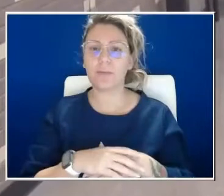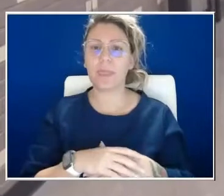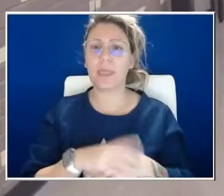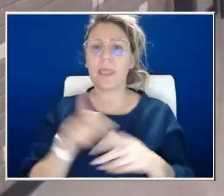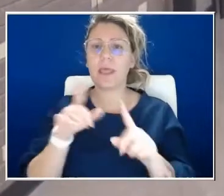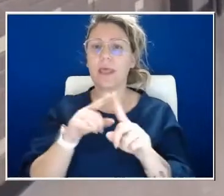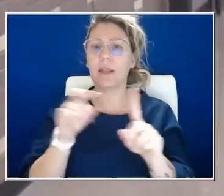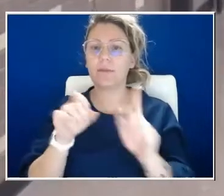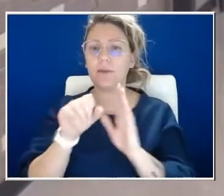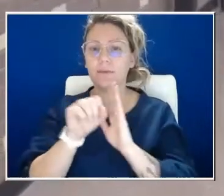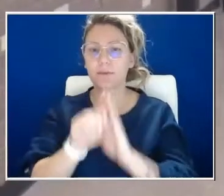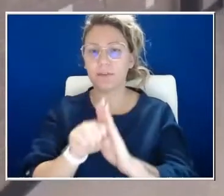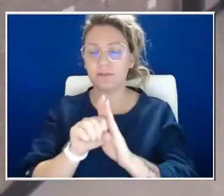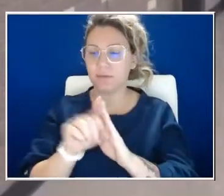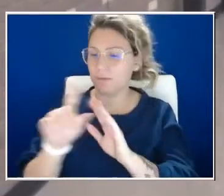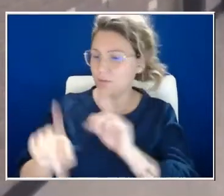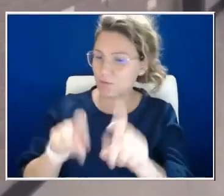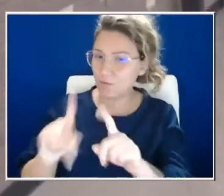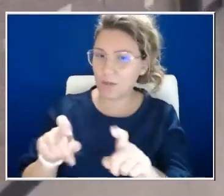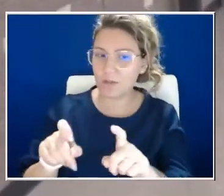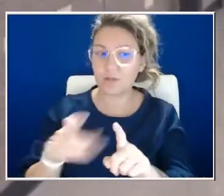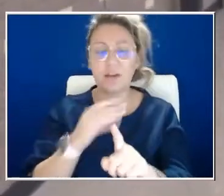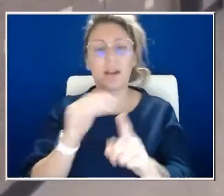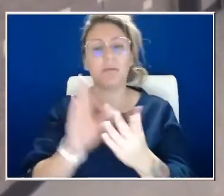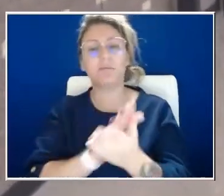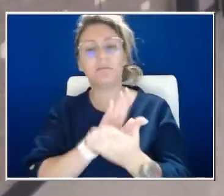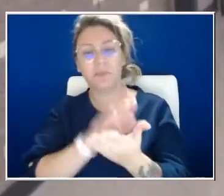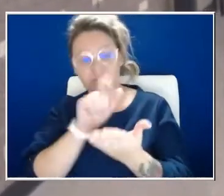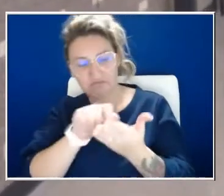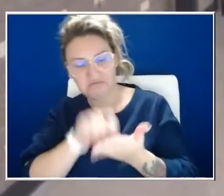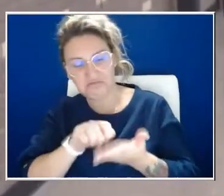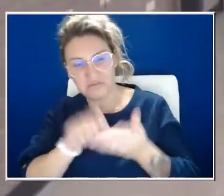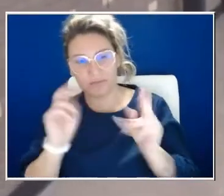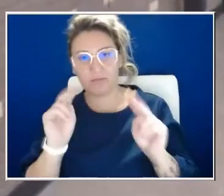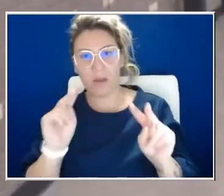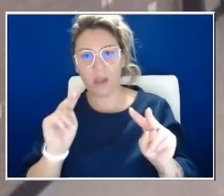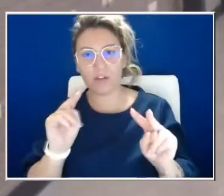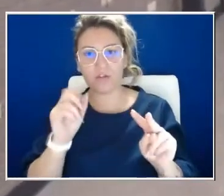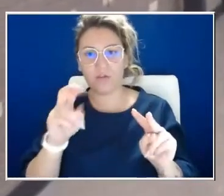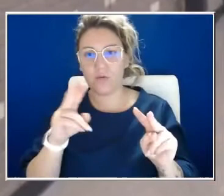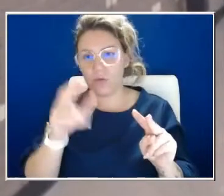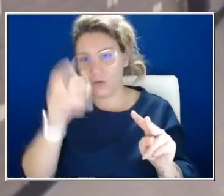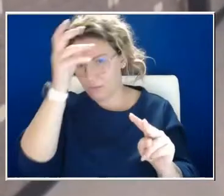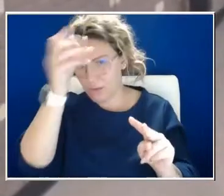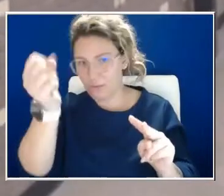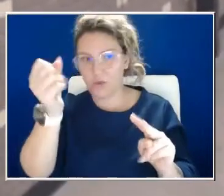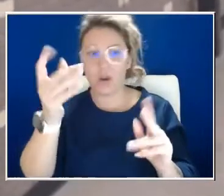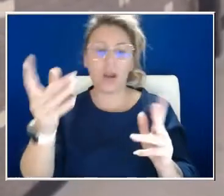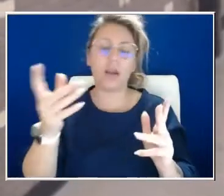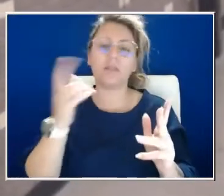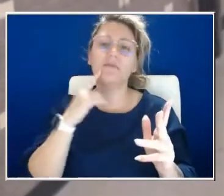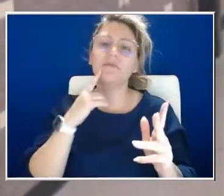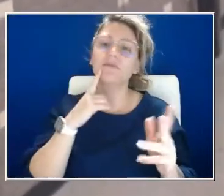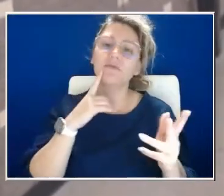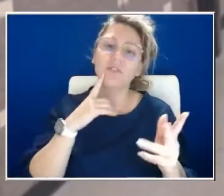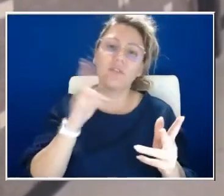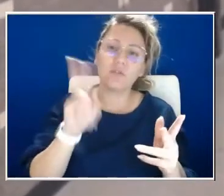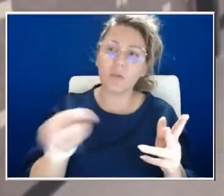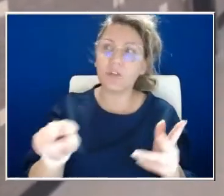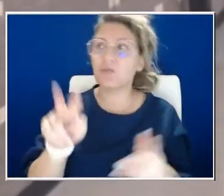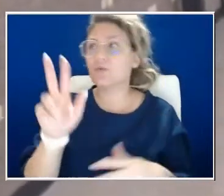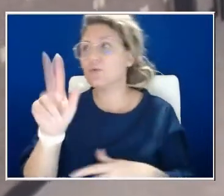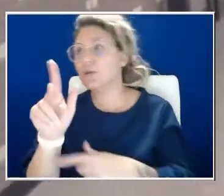symptom questionnaire, if we want to have a piece of paper to help kind of monitor that, or if we can just memorize, there's 22, 23 different symptoms, if we can just memorize and ask him